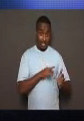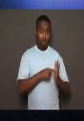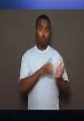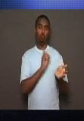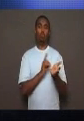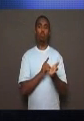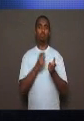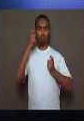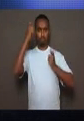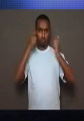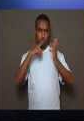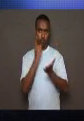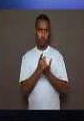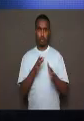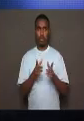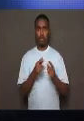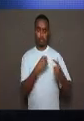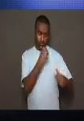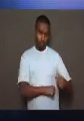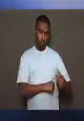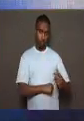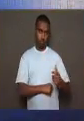is qualified to practice surgery.